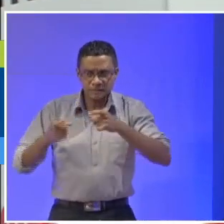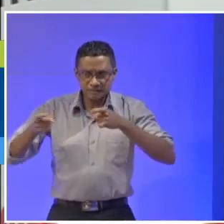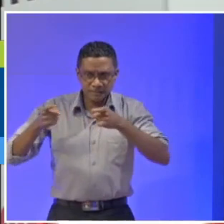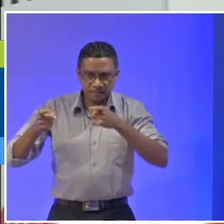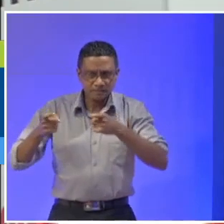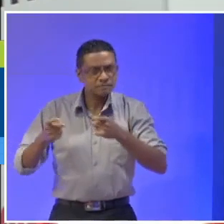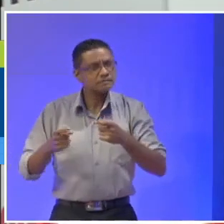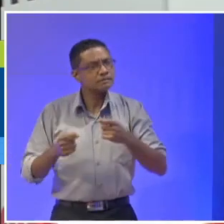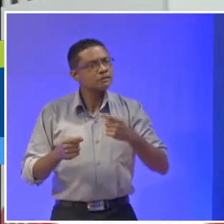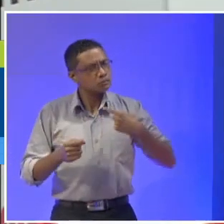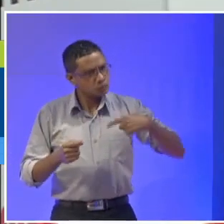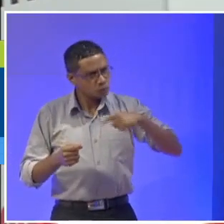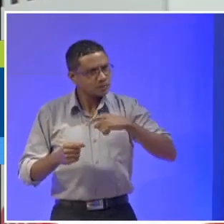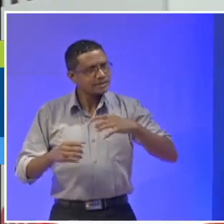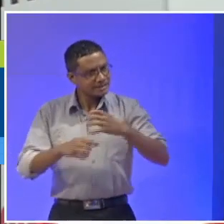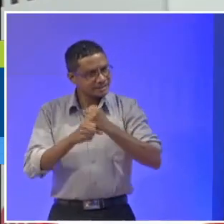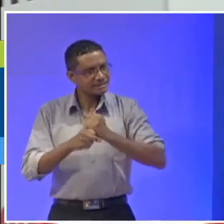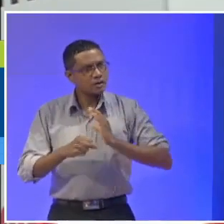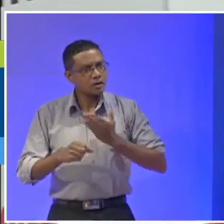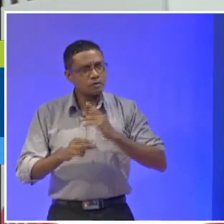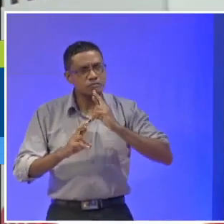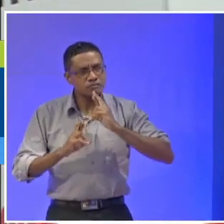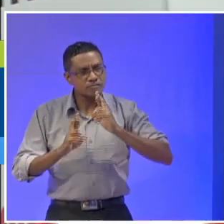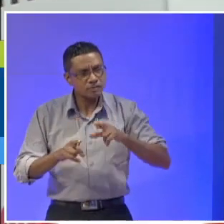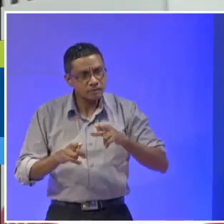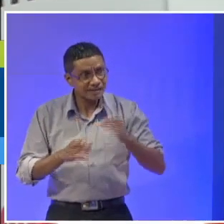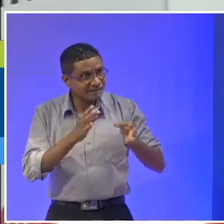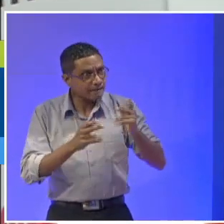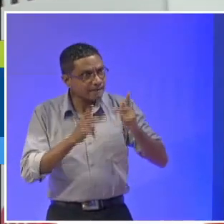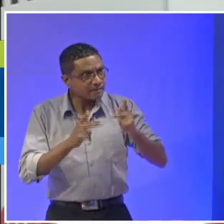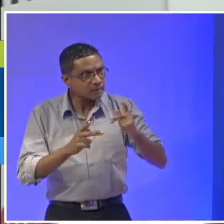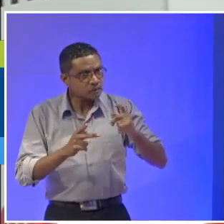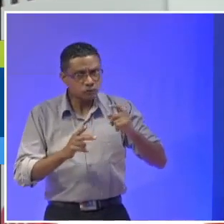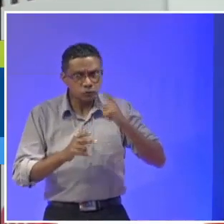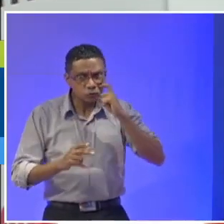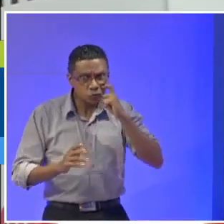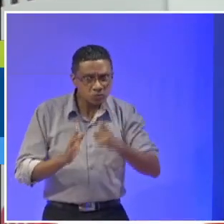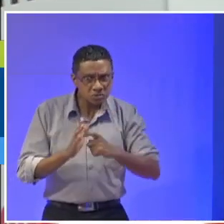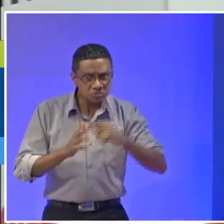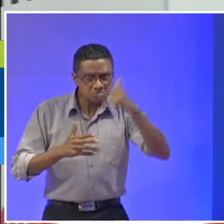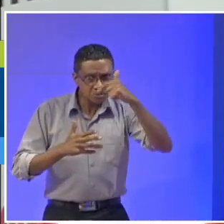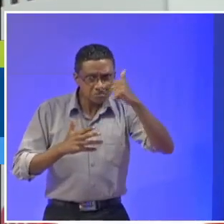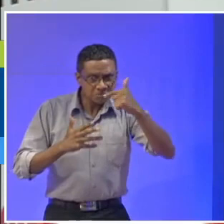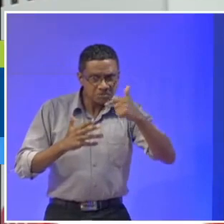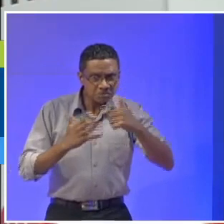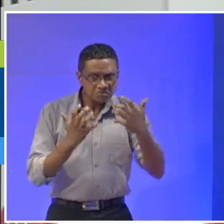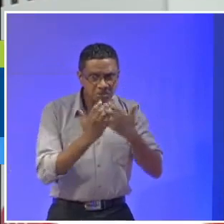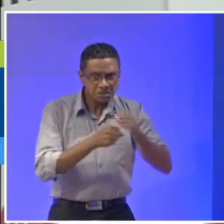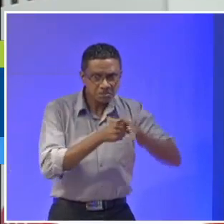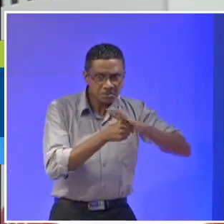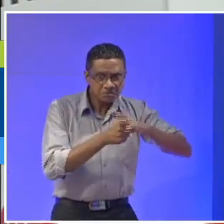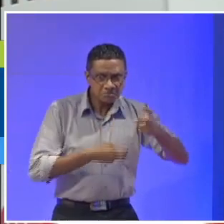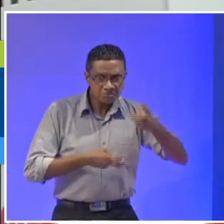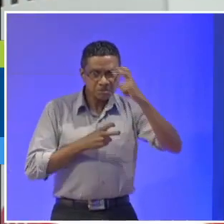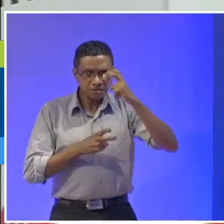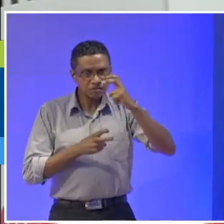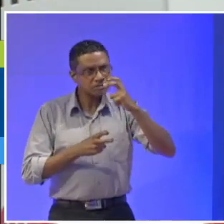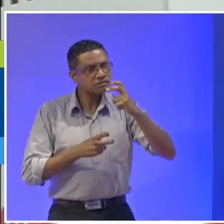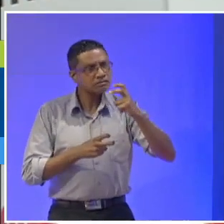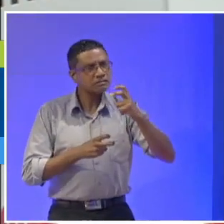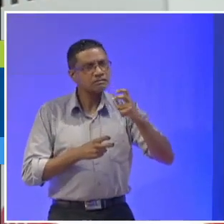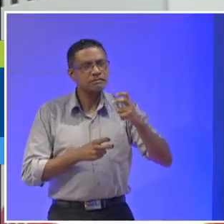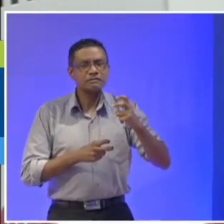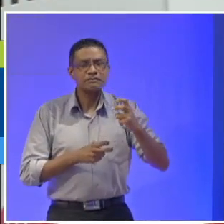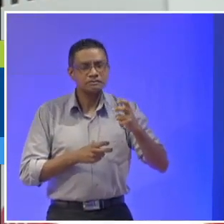how we normally get our reports. If people are getting signs and symptoms and they suspect it would be, the best way to go forward is to